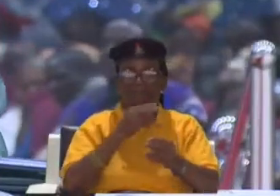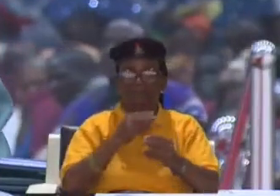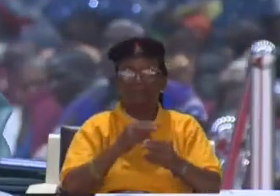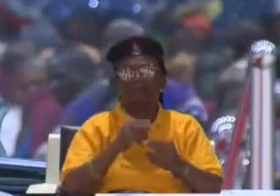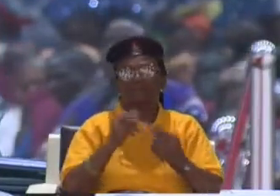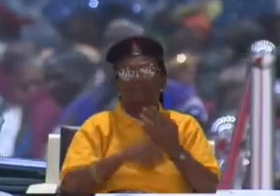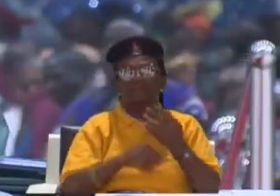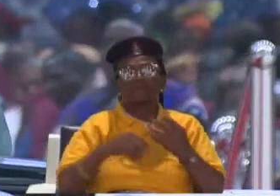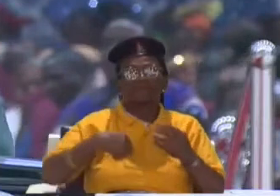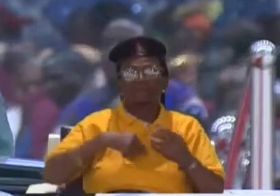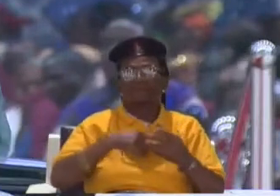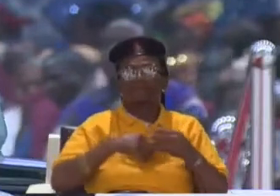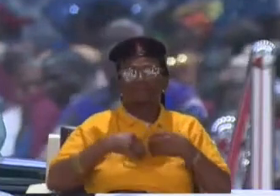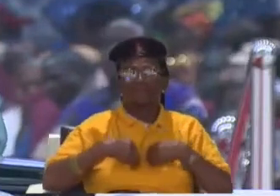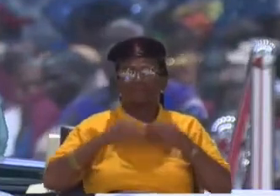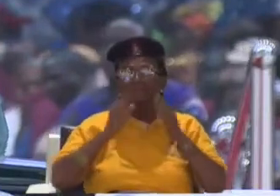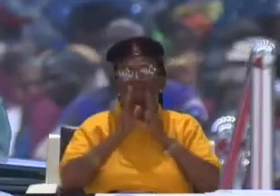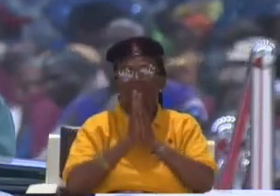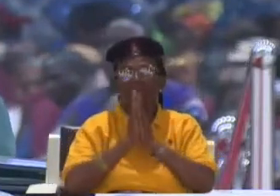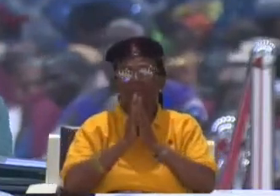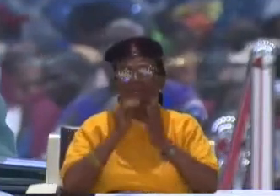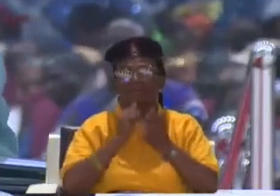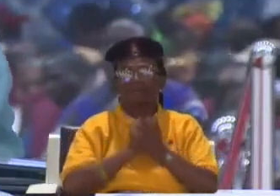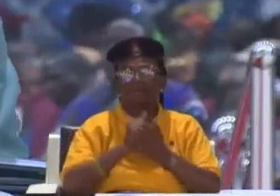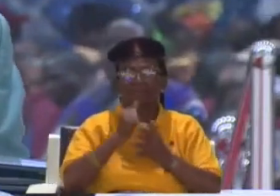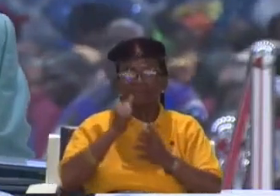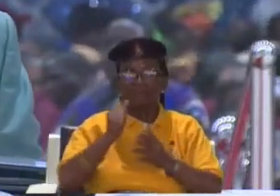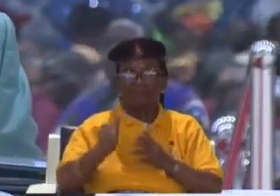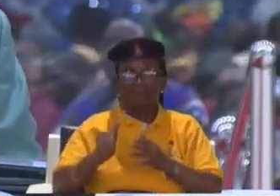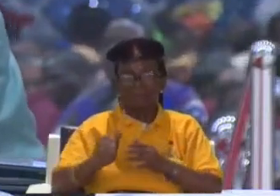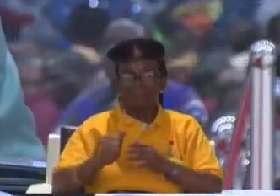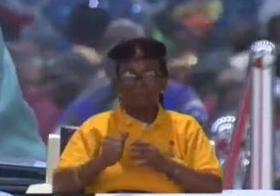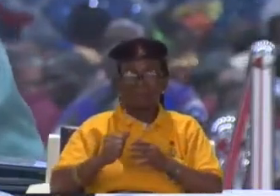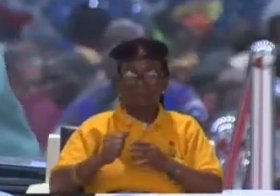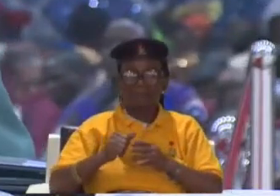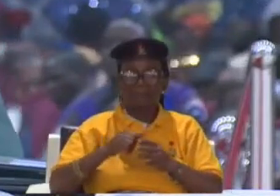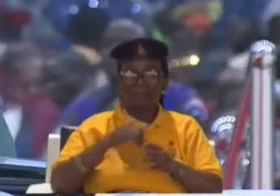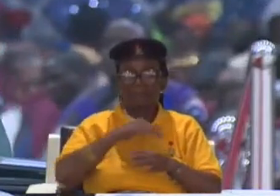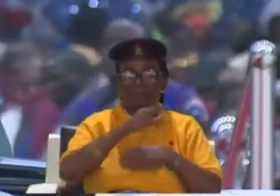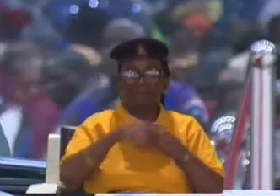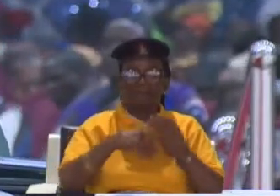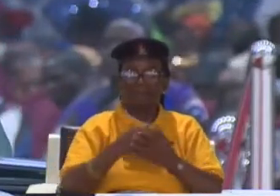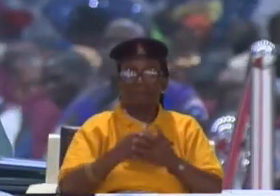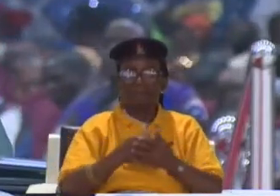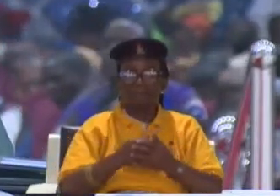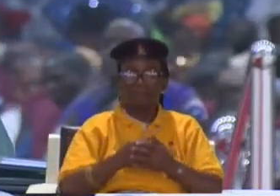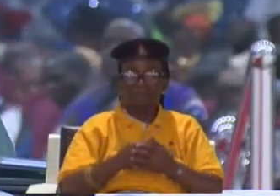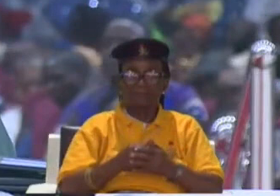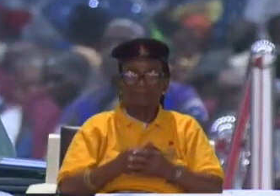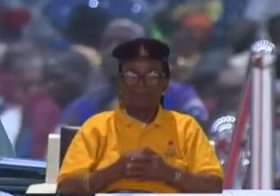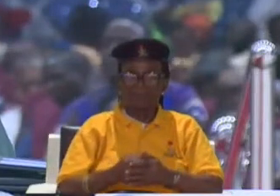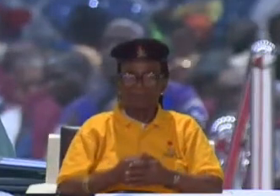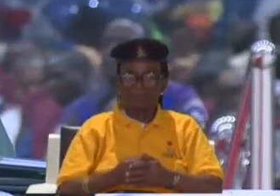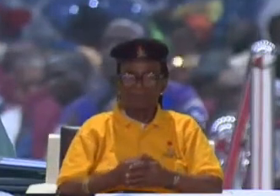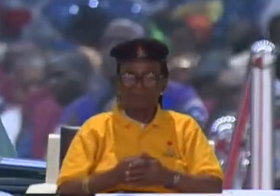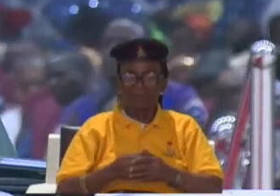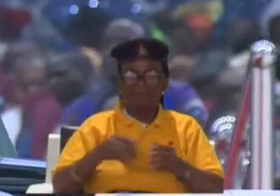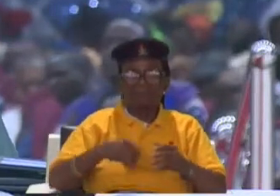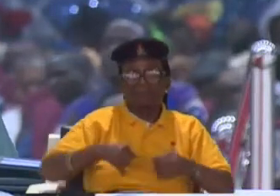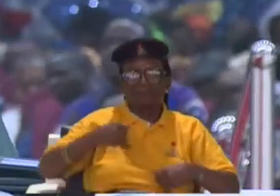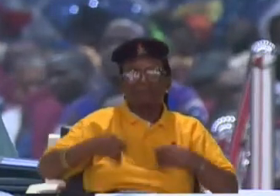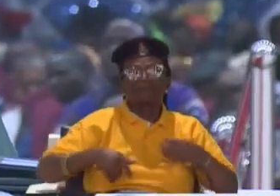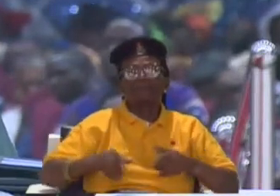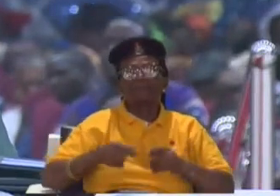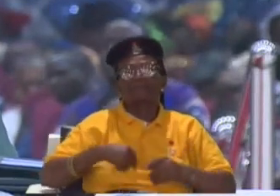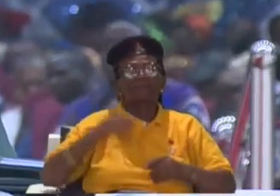prayed. Amen. Amen. Now all you joyous people there, let me hear you shout your